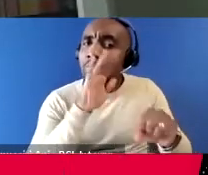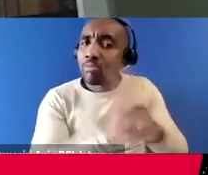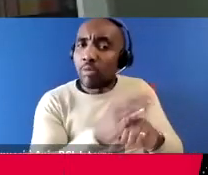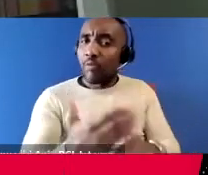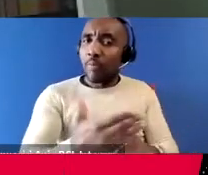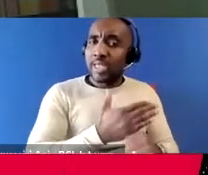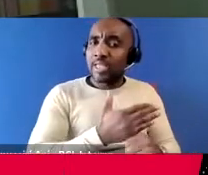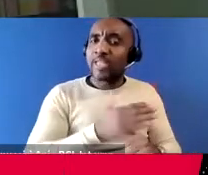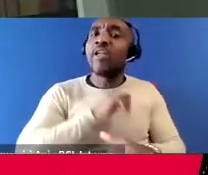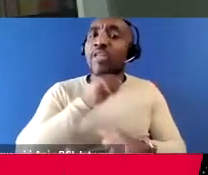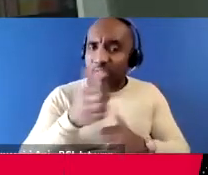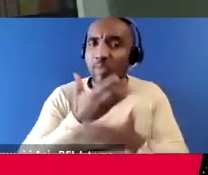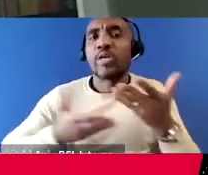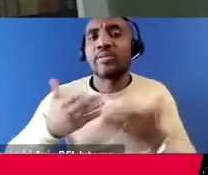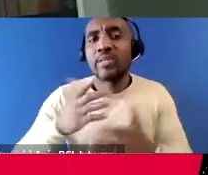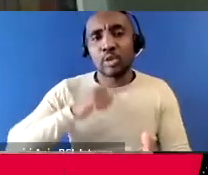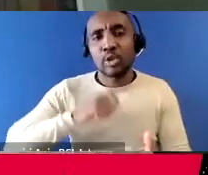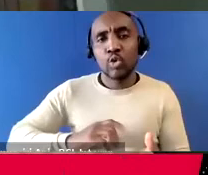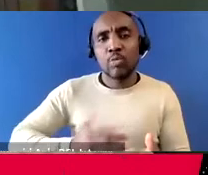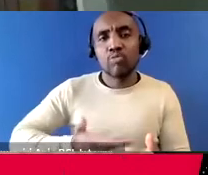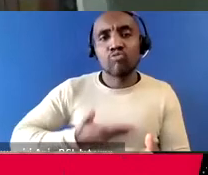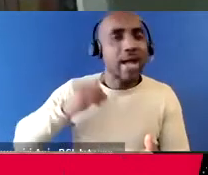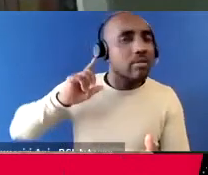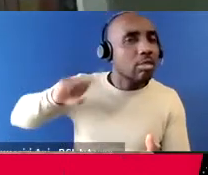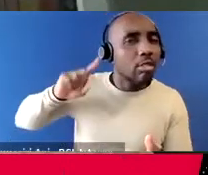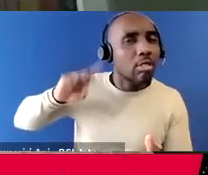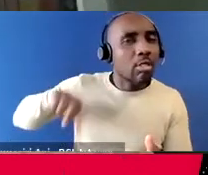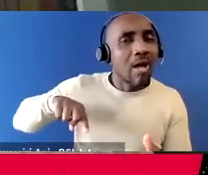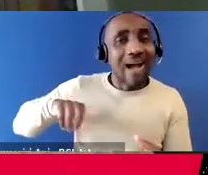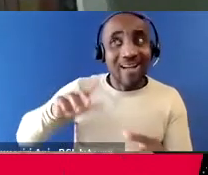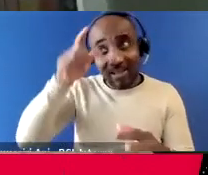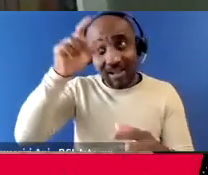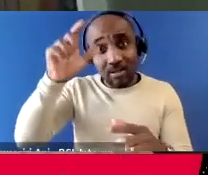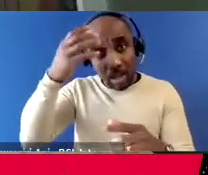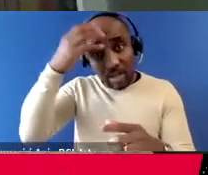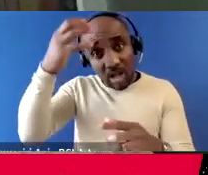about these human rights breaches and calling to account those governments.